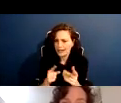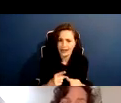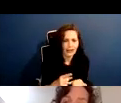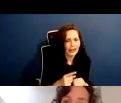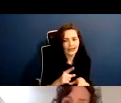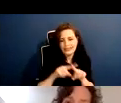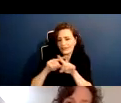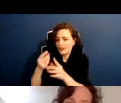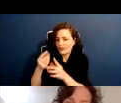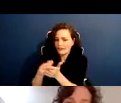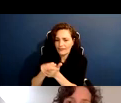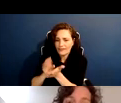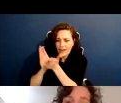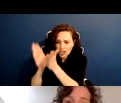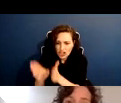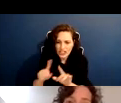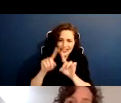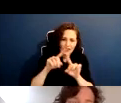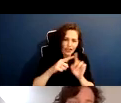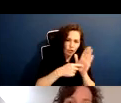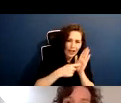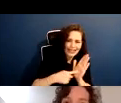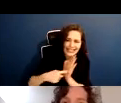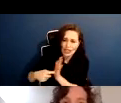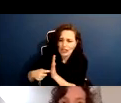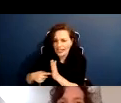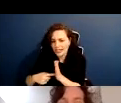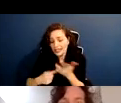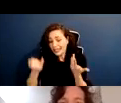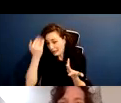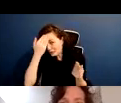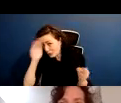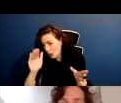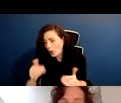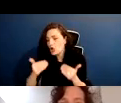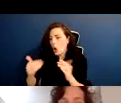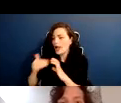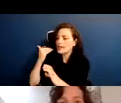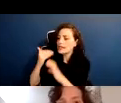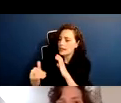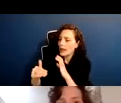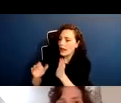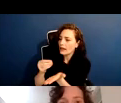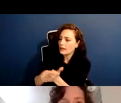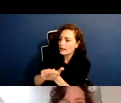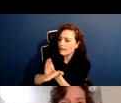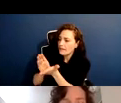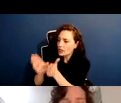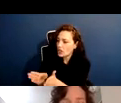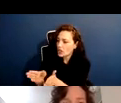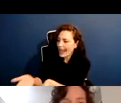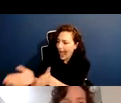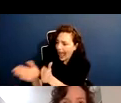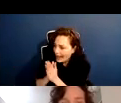criteria. But be thoughtful, and if you're not sure, try to email the funder and ask them. We say, if you think you